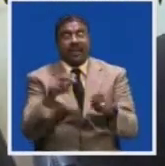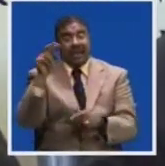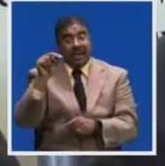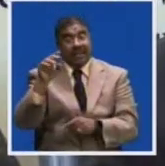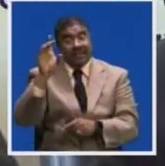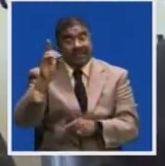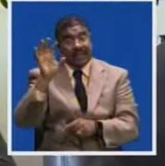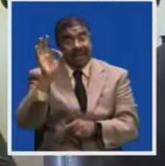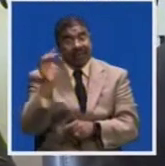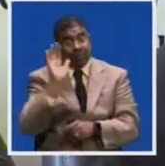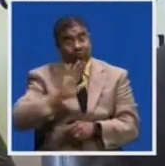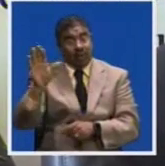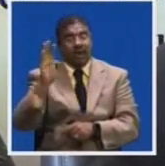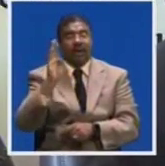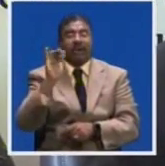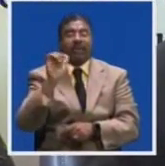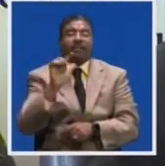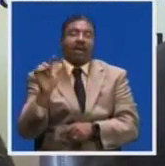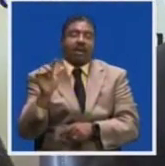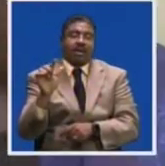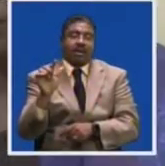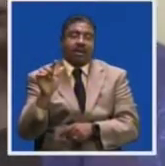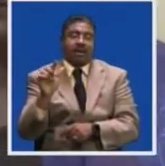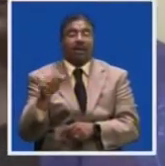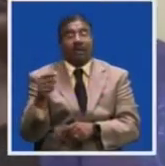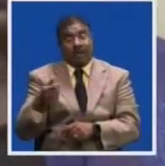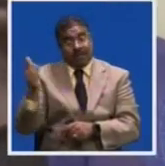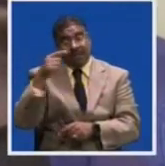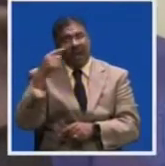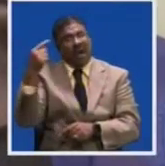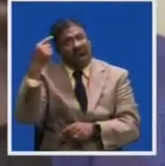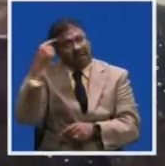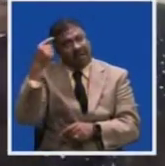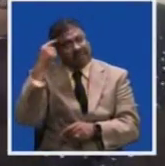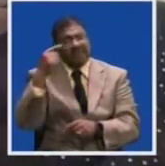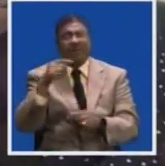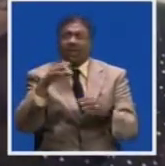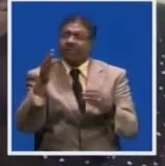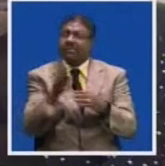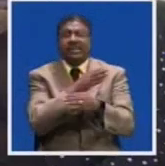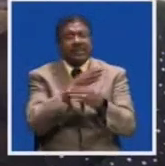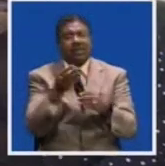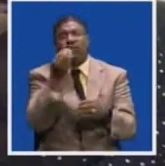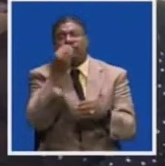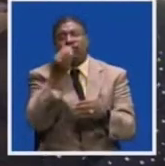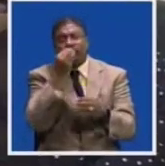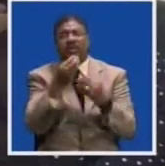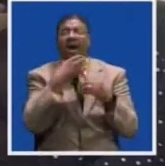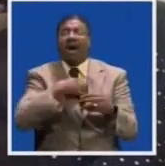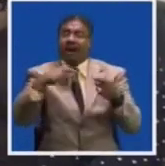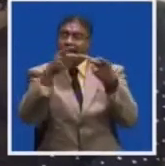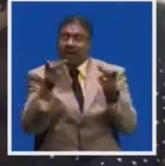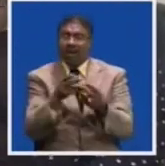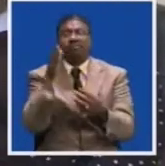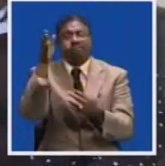bill. The minister also assured the country that government has continued distributing relief food to areas that were hit by drought in southern